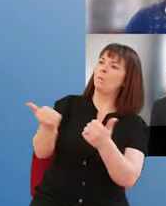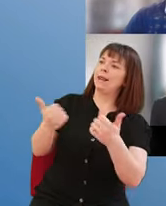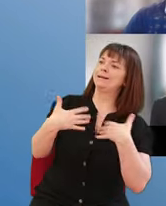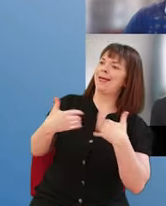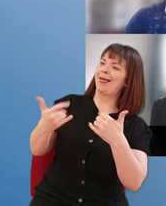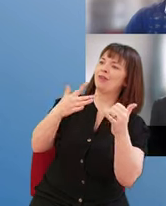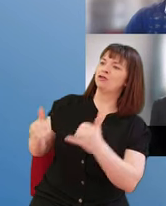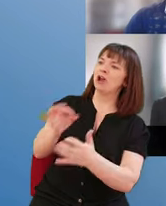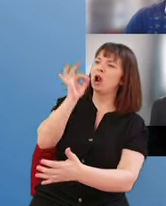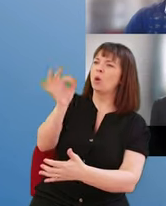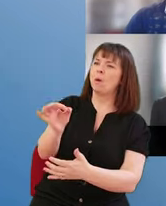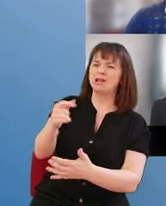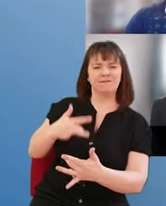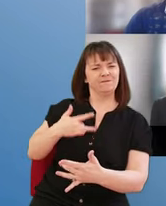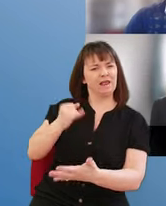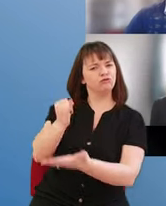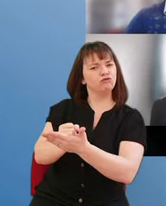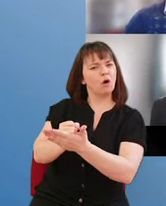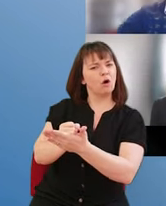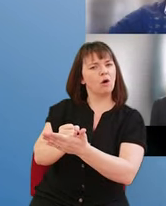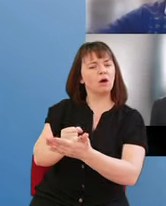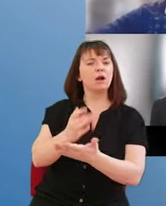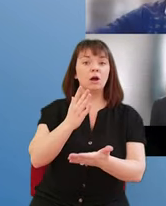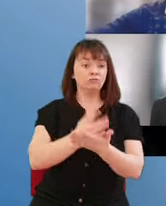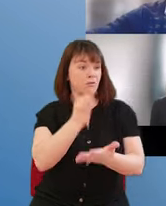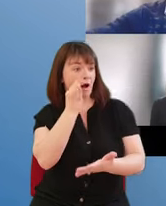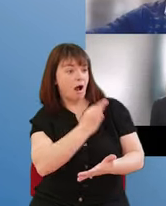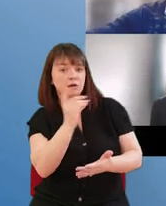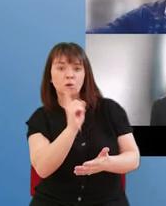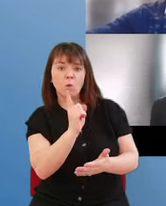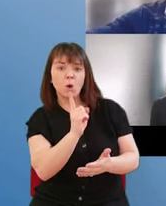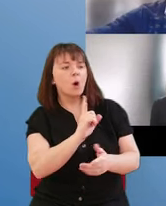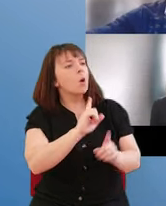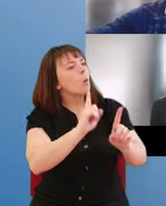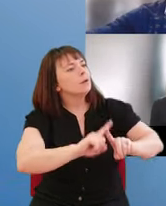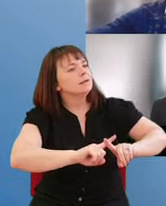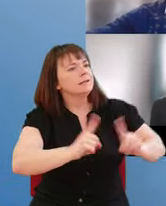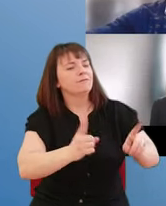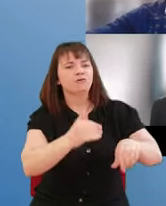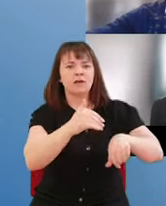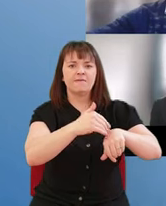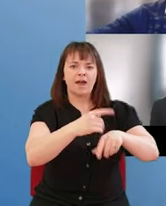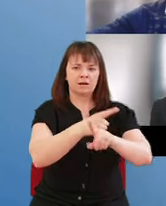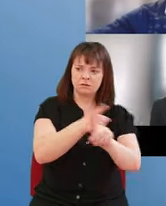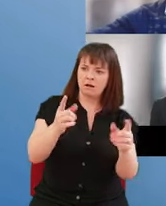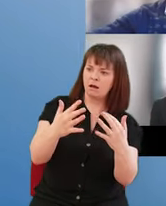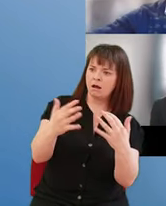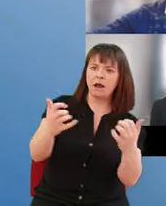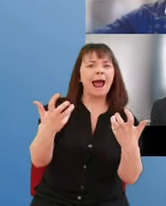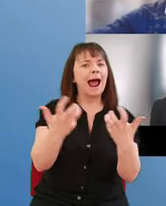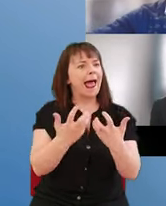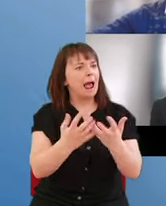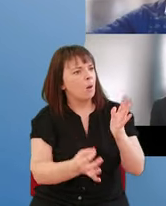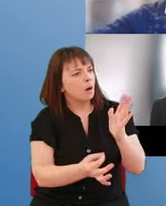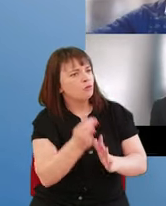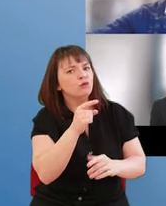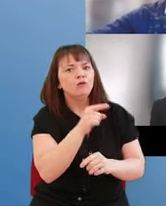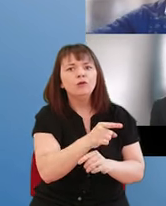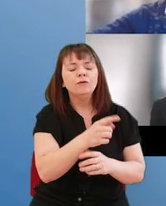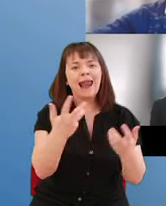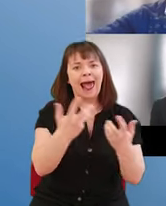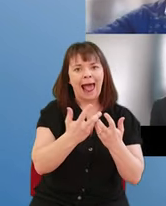we enable a system that is sustainable and actually has a well-built